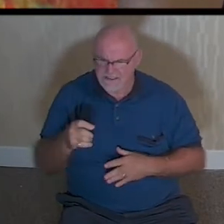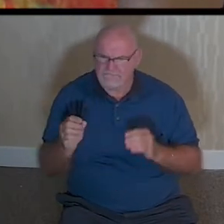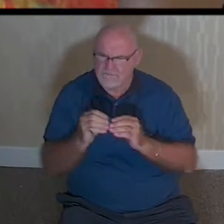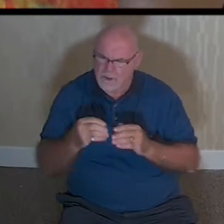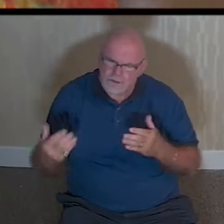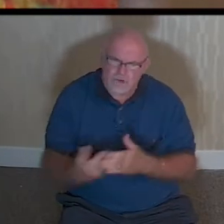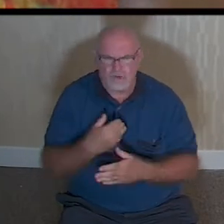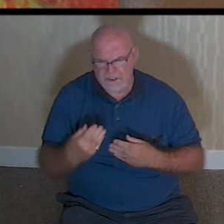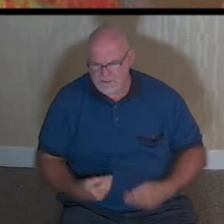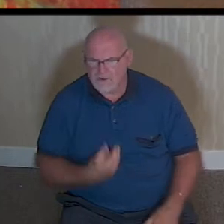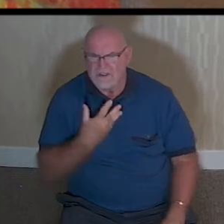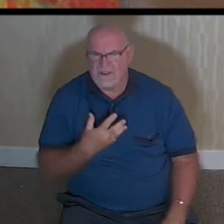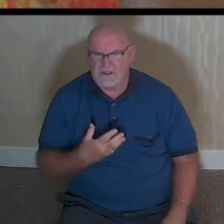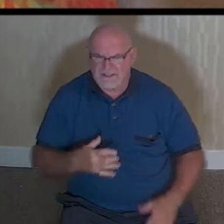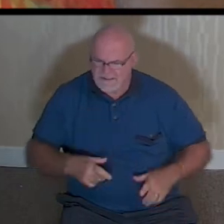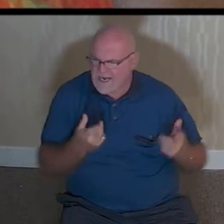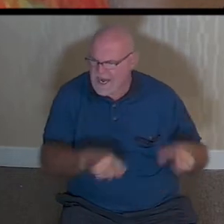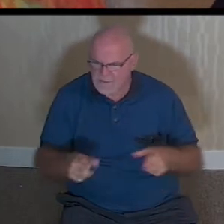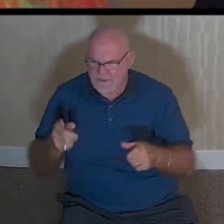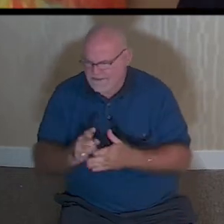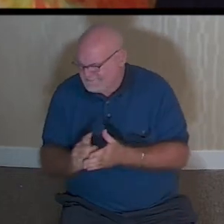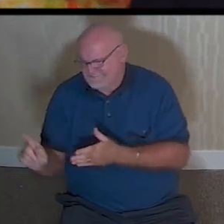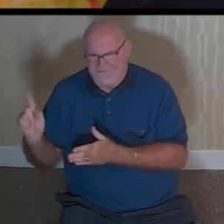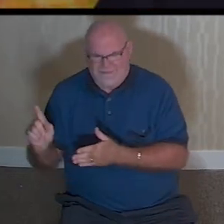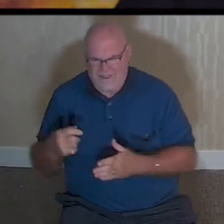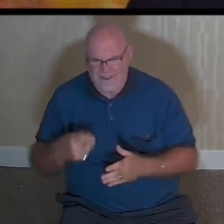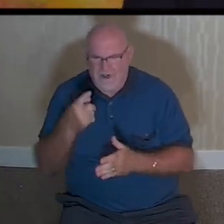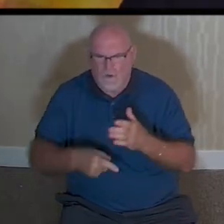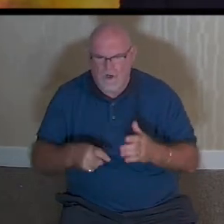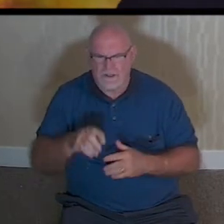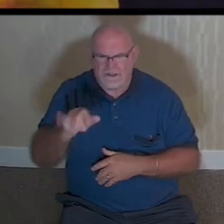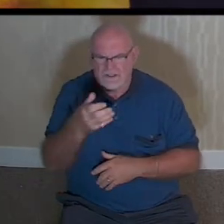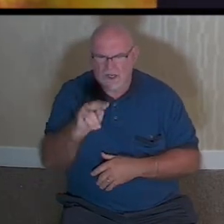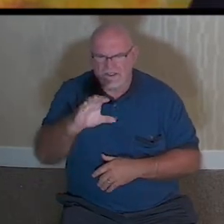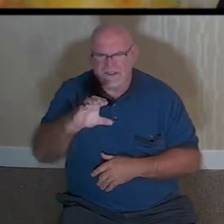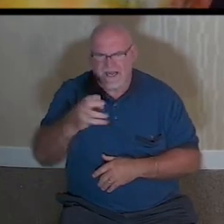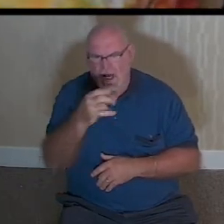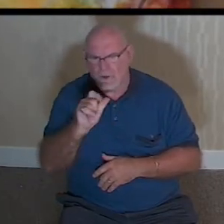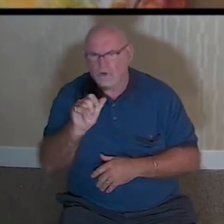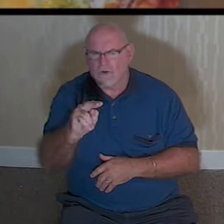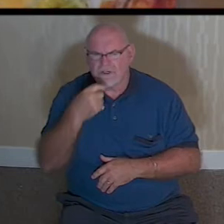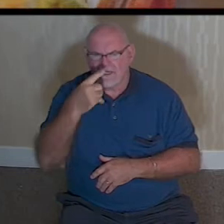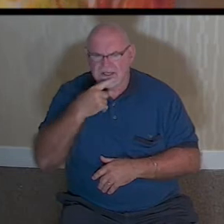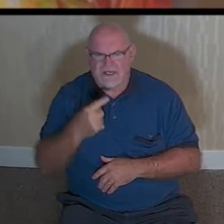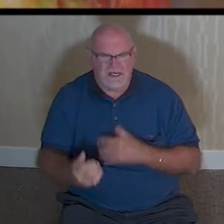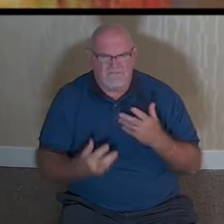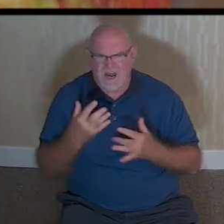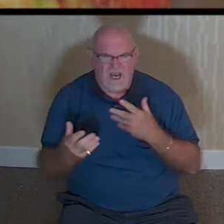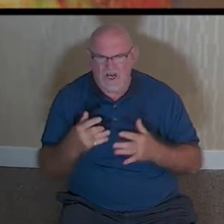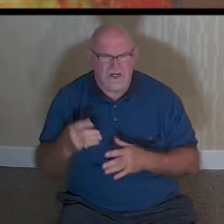inspiration. These events of the past week were like what John C. Calhoun had said, a fire bell in the